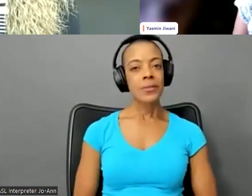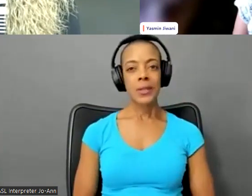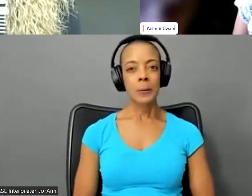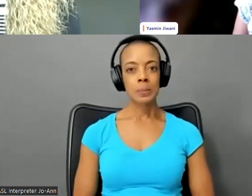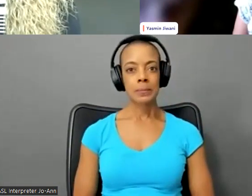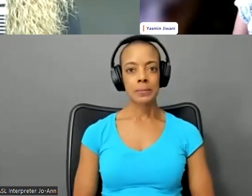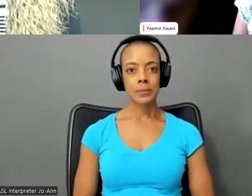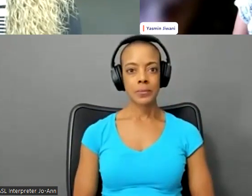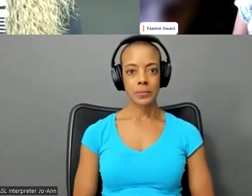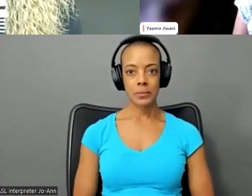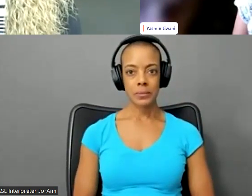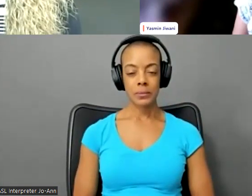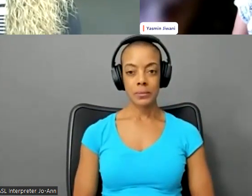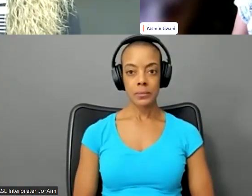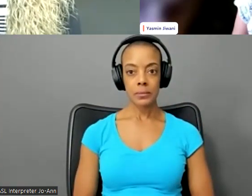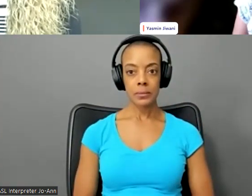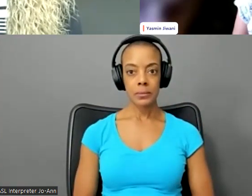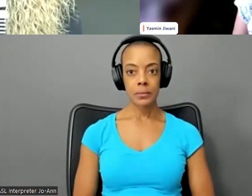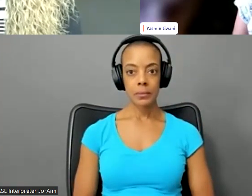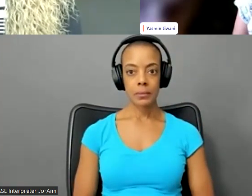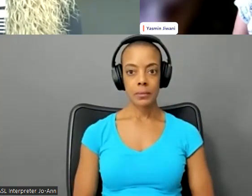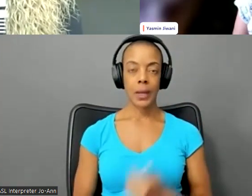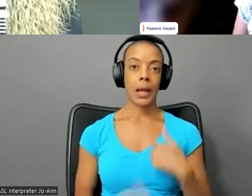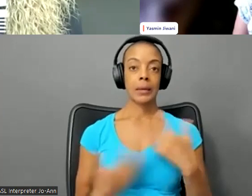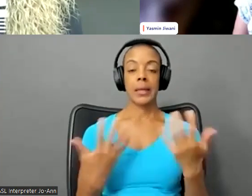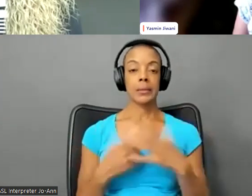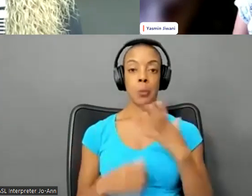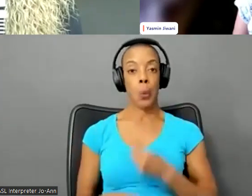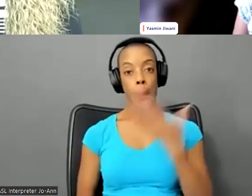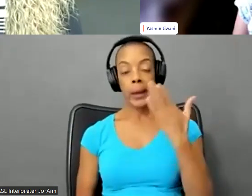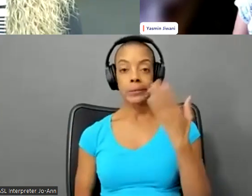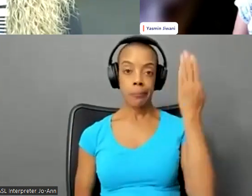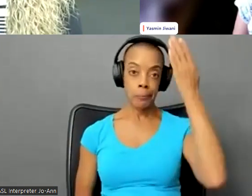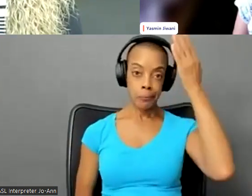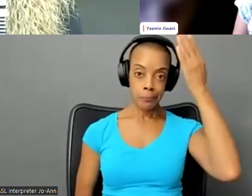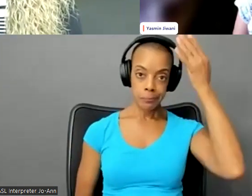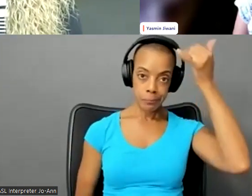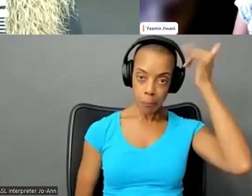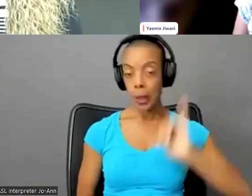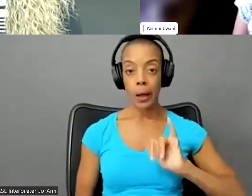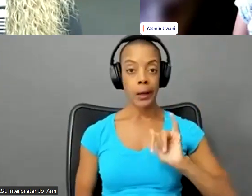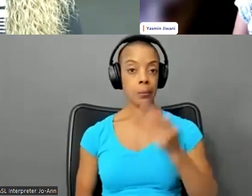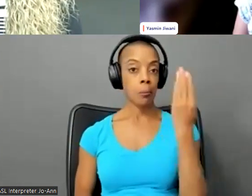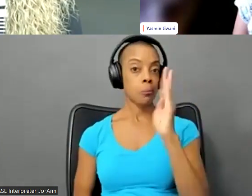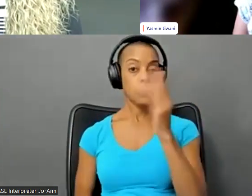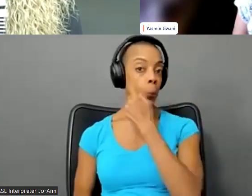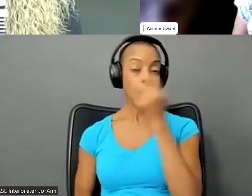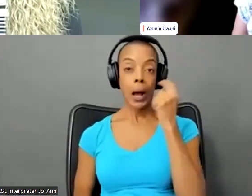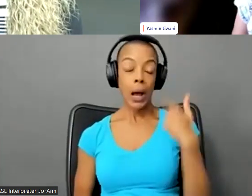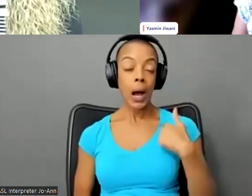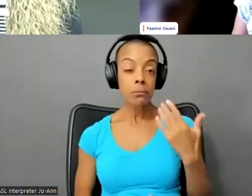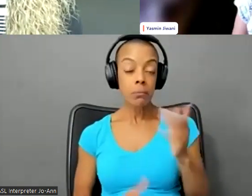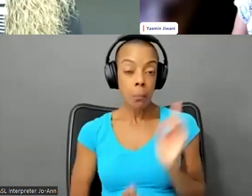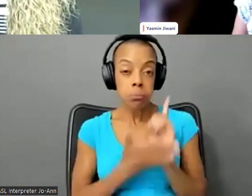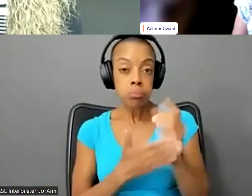I would. I'm white, blonde, blue-eyed, so I definitely have that privilege,